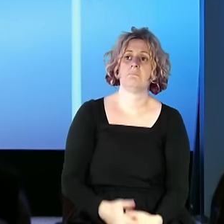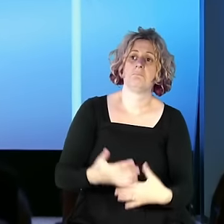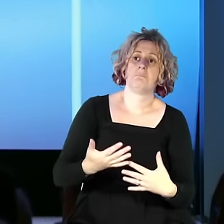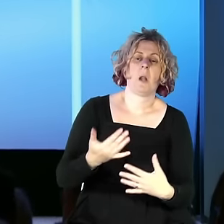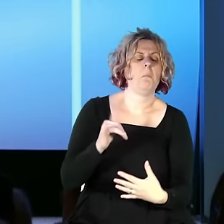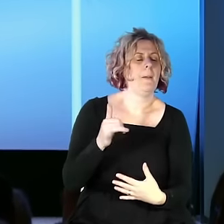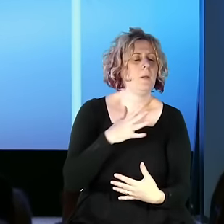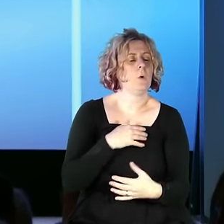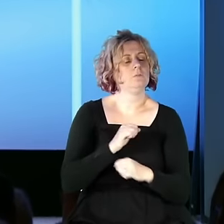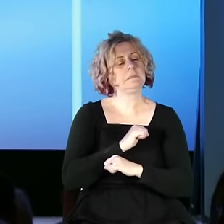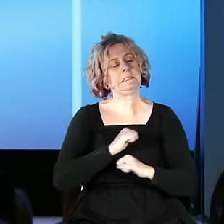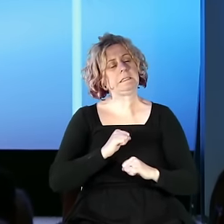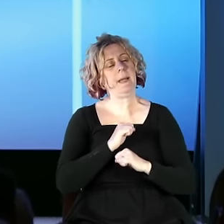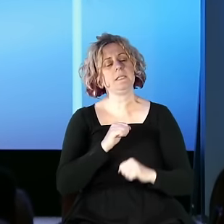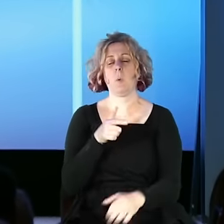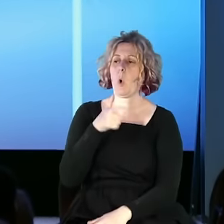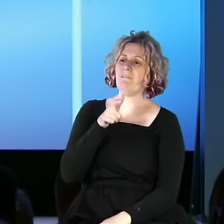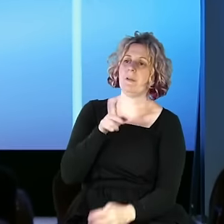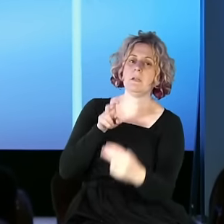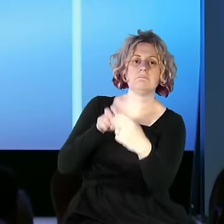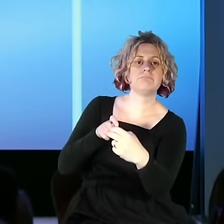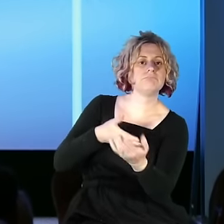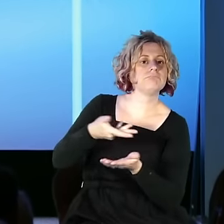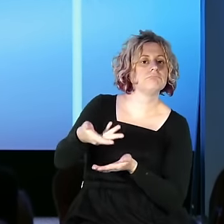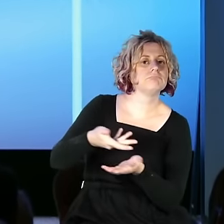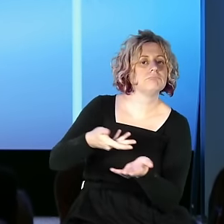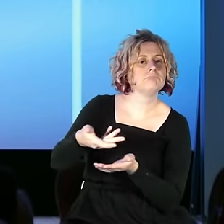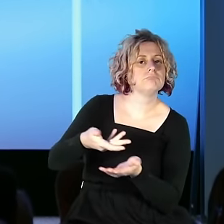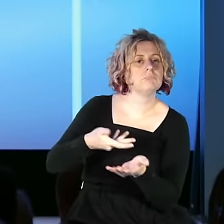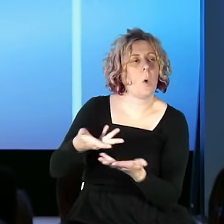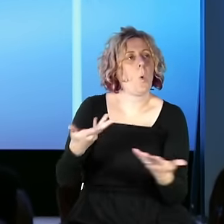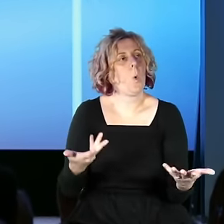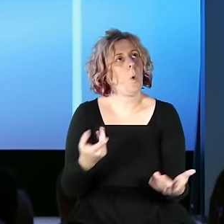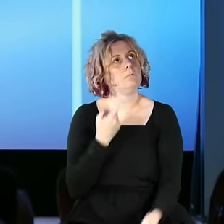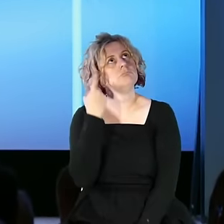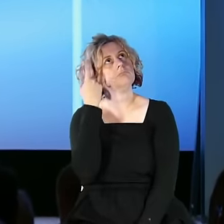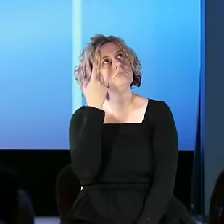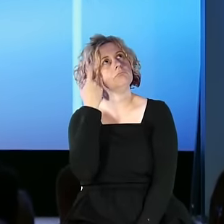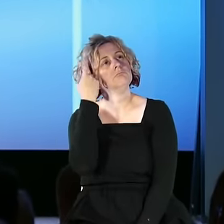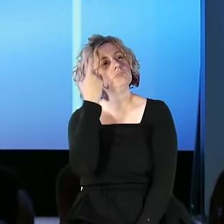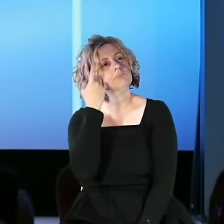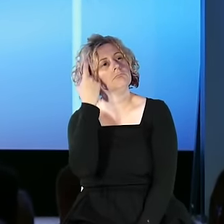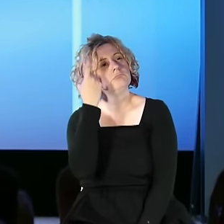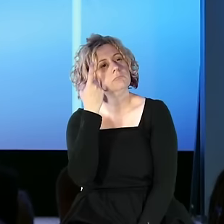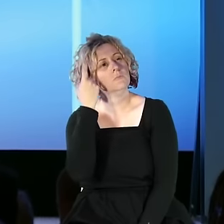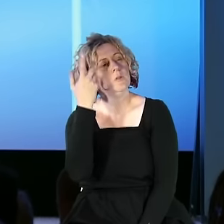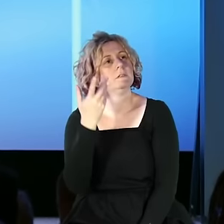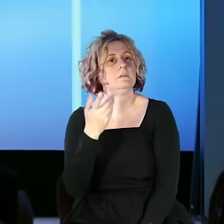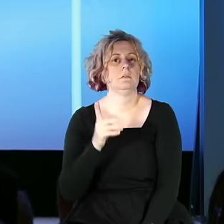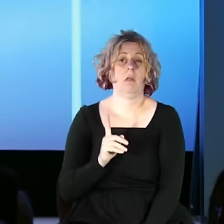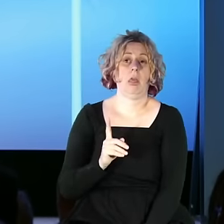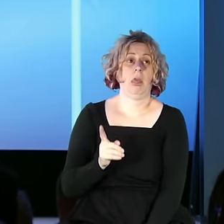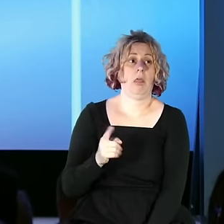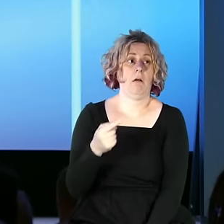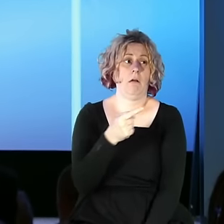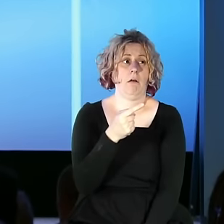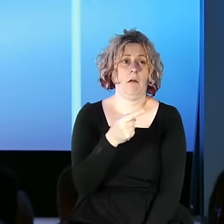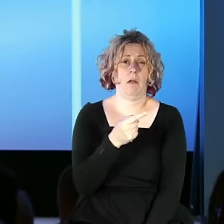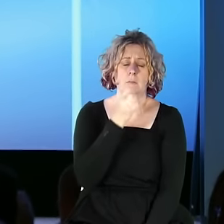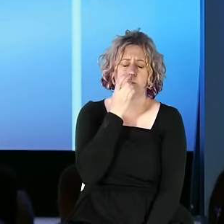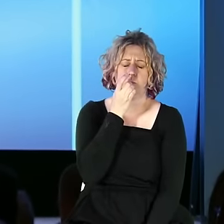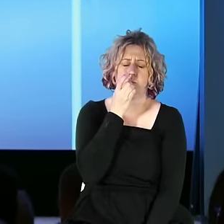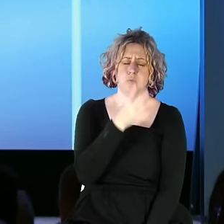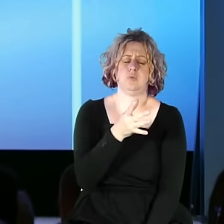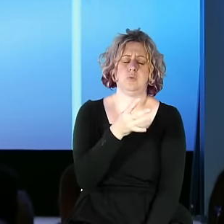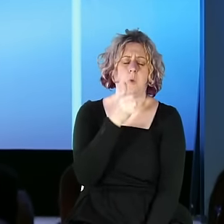digest or have a coffee with a friend, then Kavita Events have the most fantastic coffee, and this